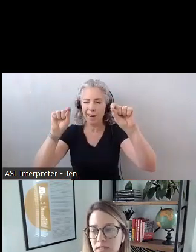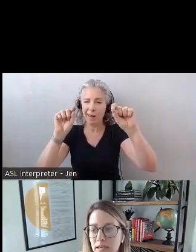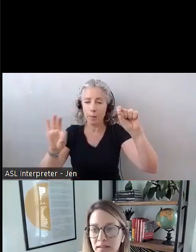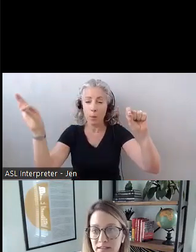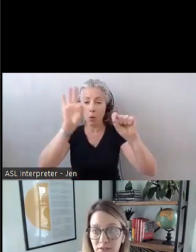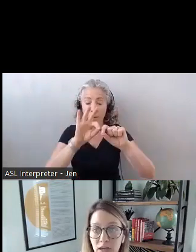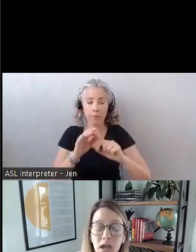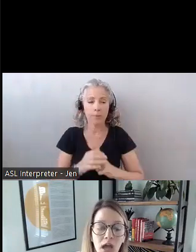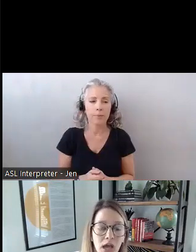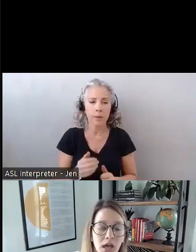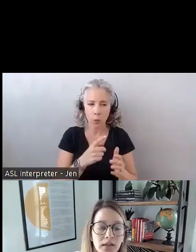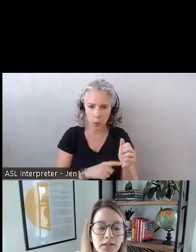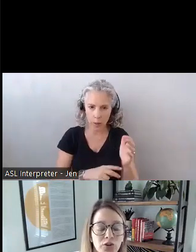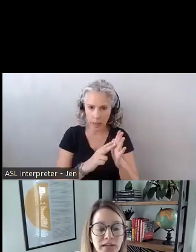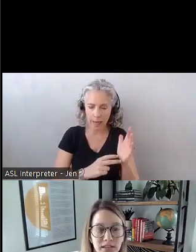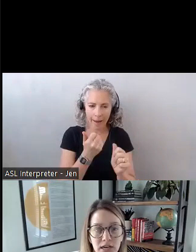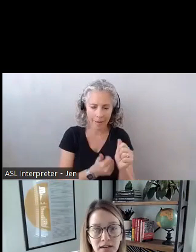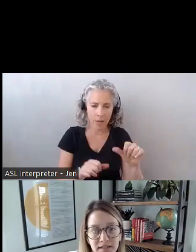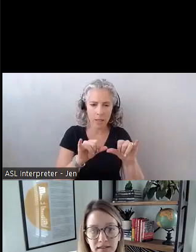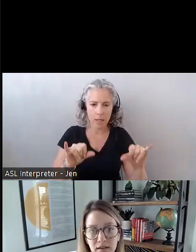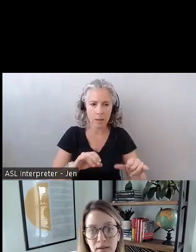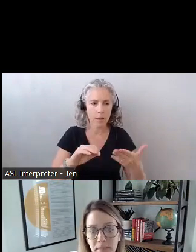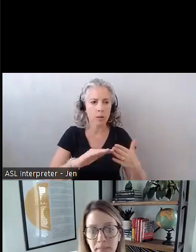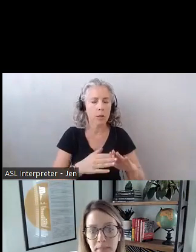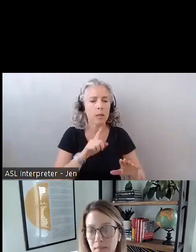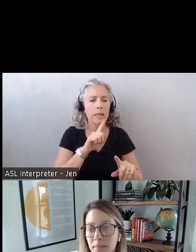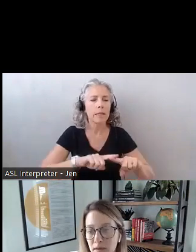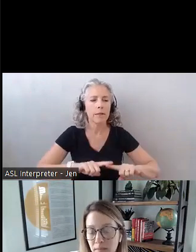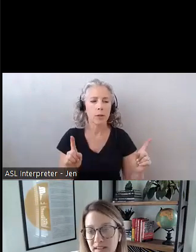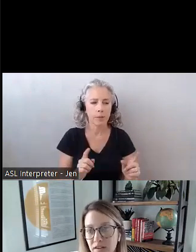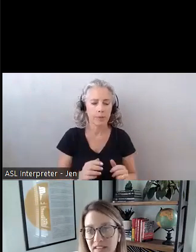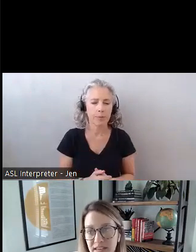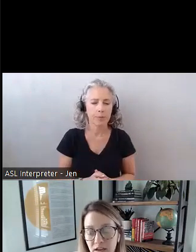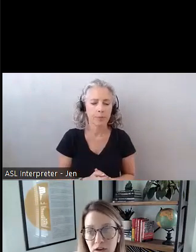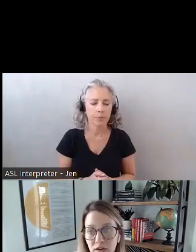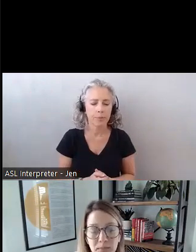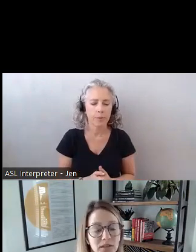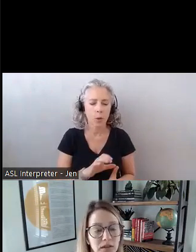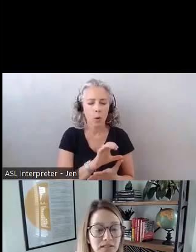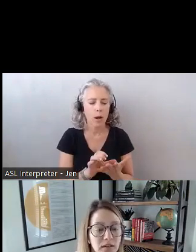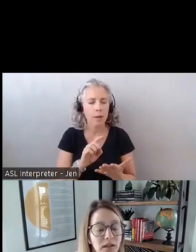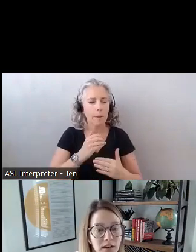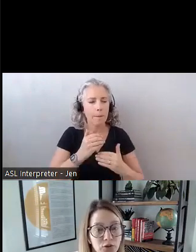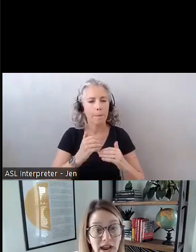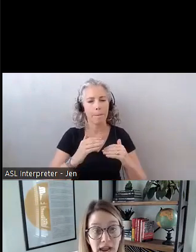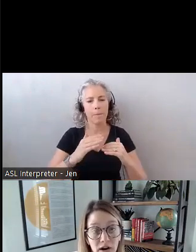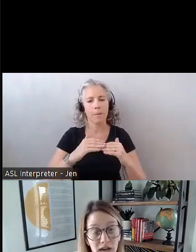system and community is different. The criteria sets a minimum set of standards, but there is a lot of gray